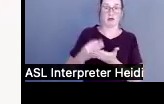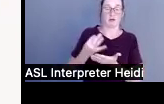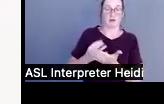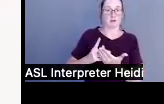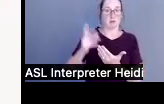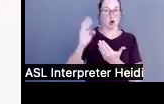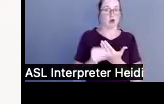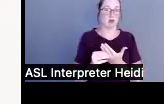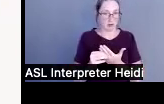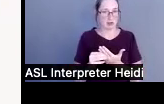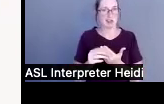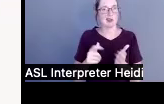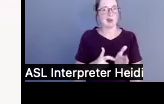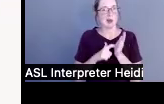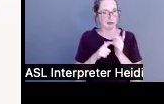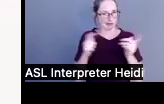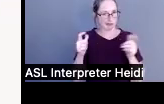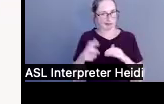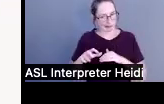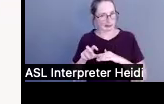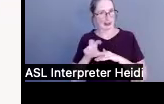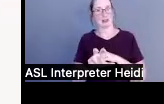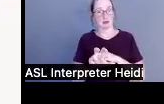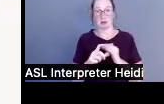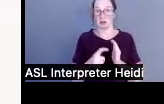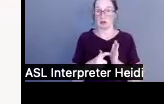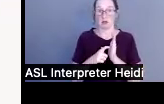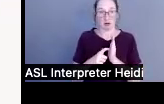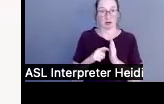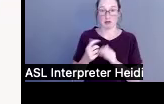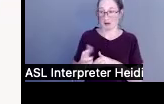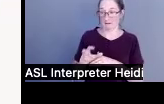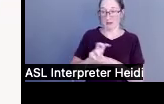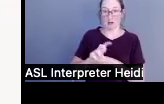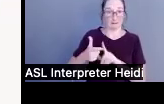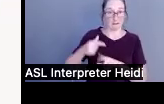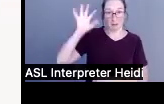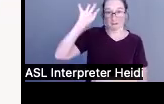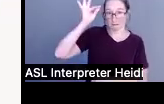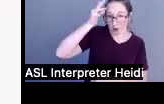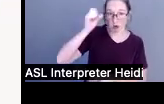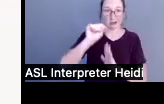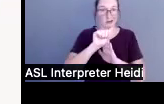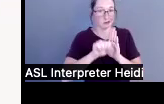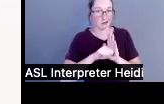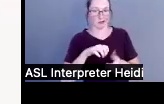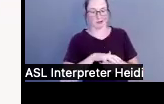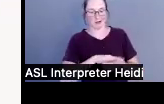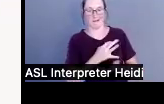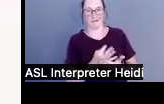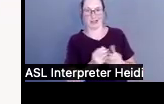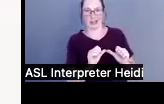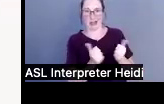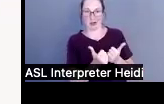program requires significant investment. It requires a significant investment from federal, state, and local funding